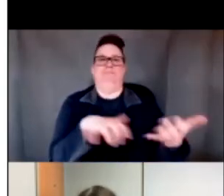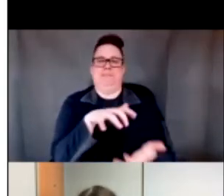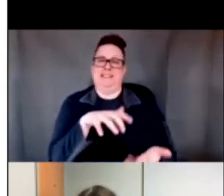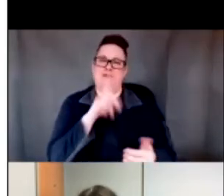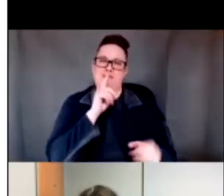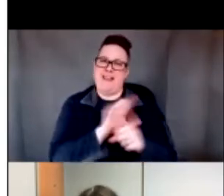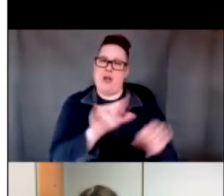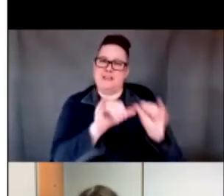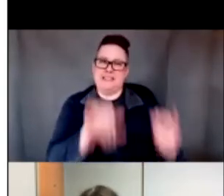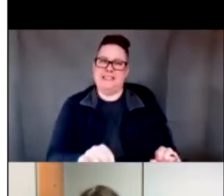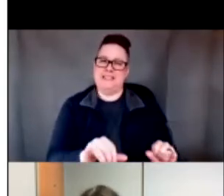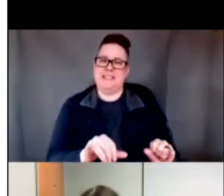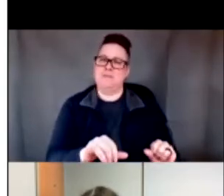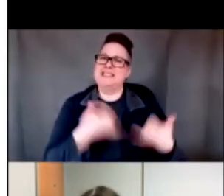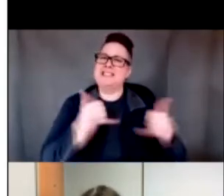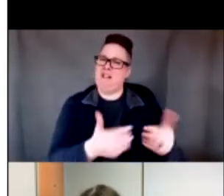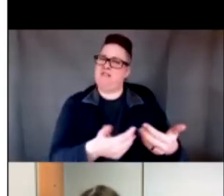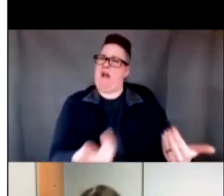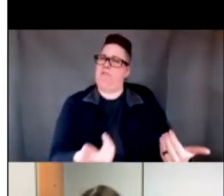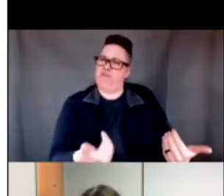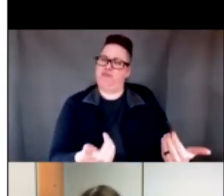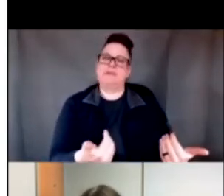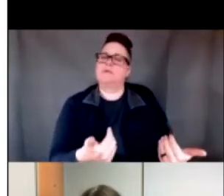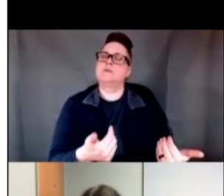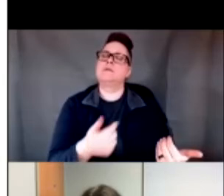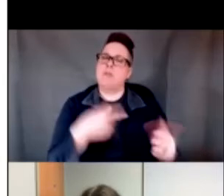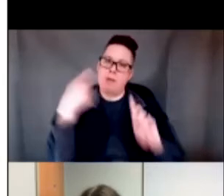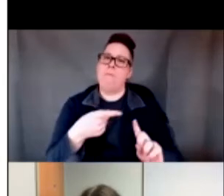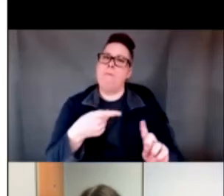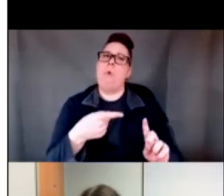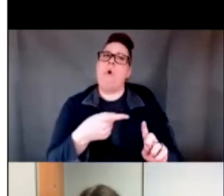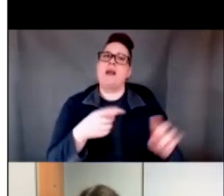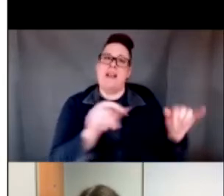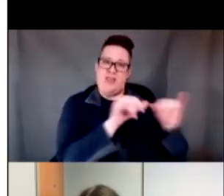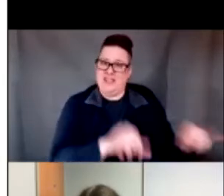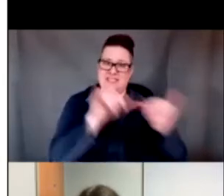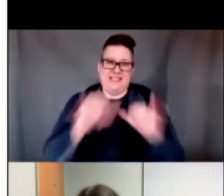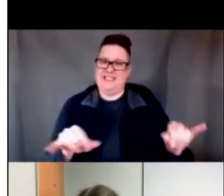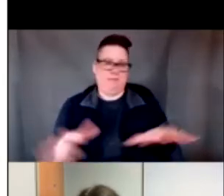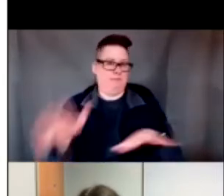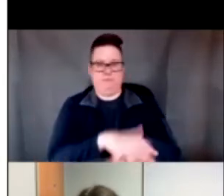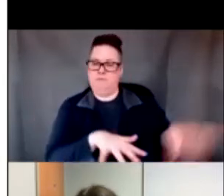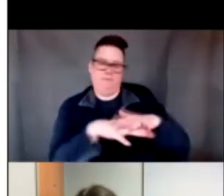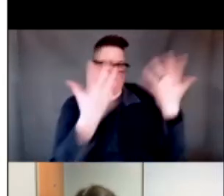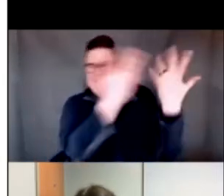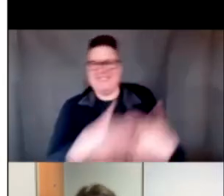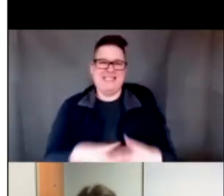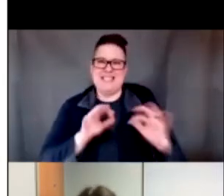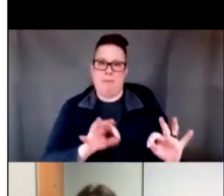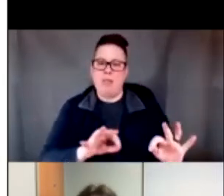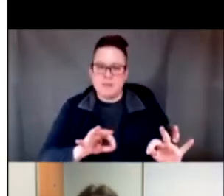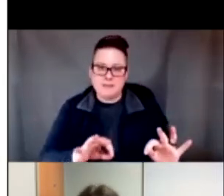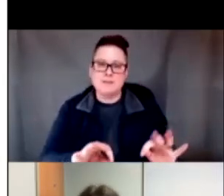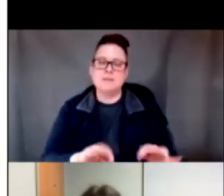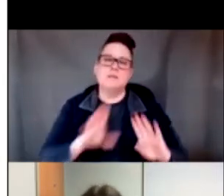systematically organized in a way that creates seamless care for patients, and then trying to really